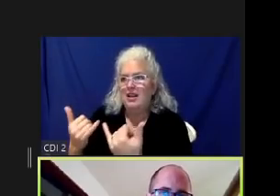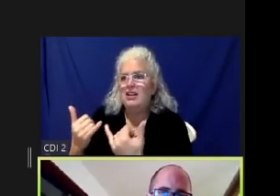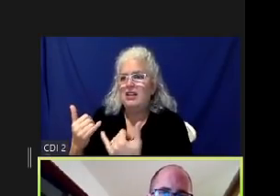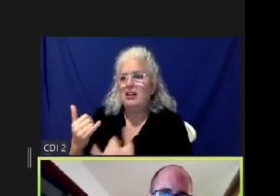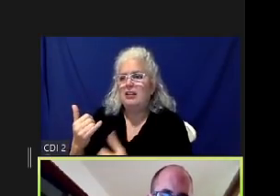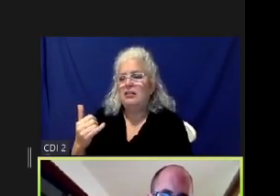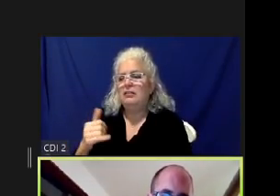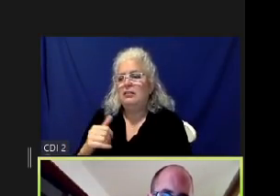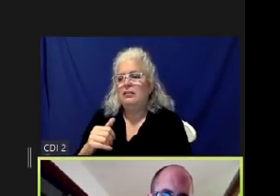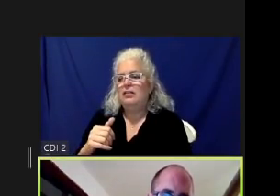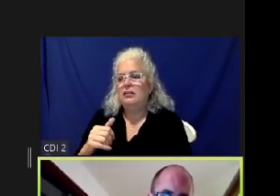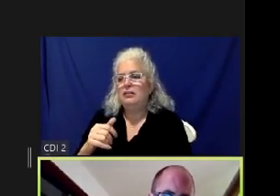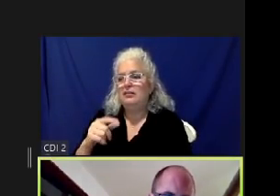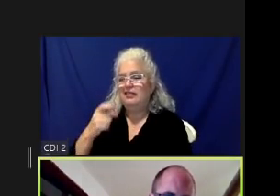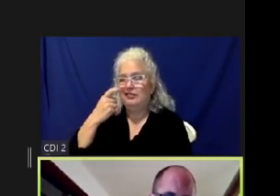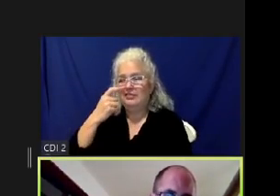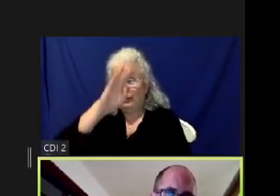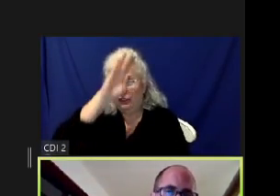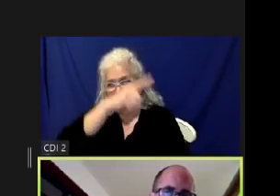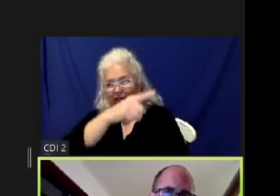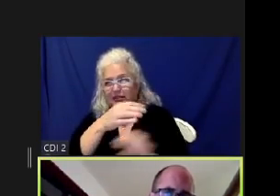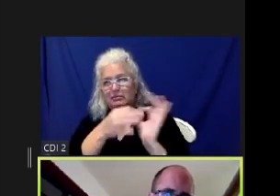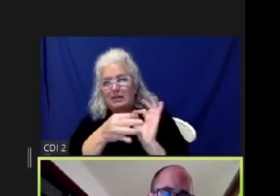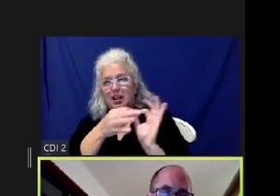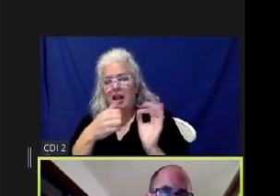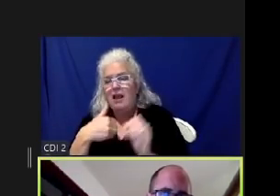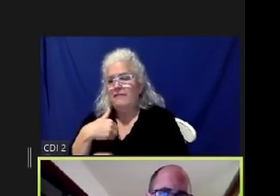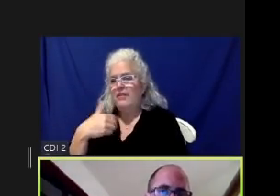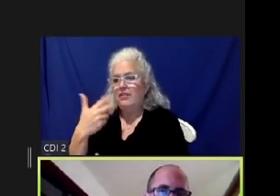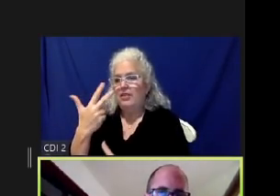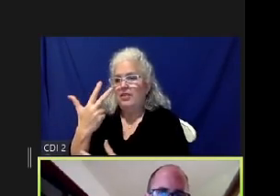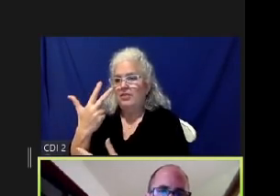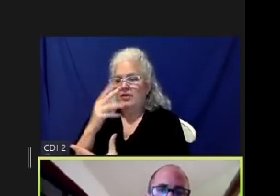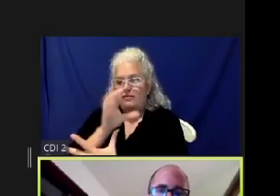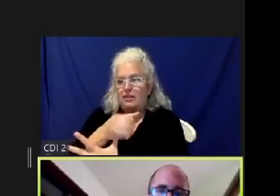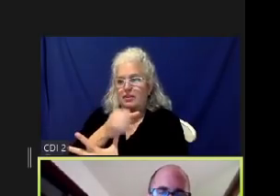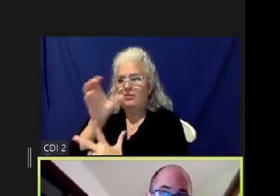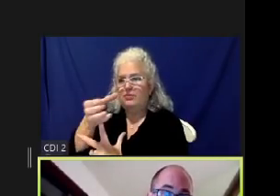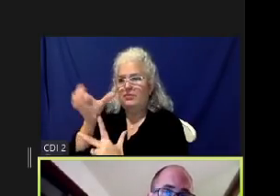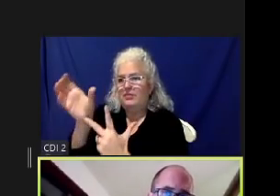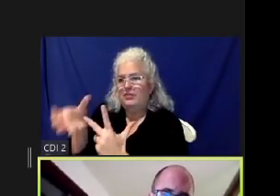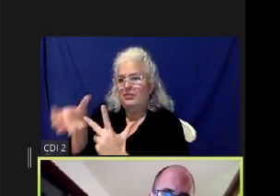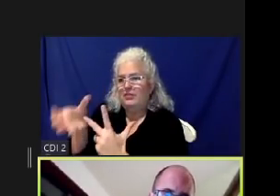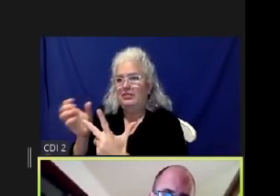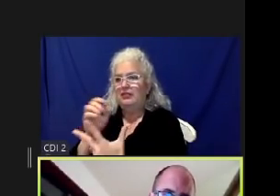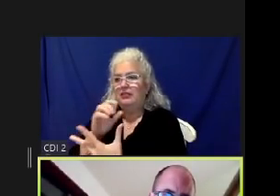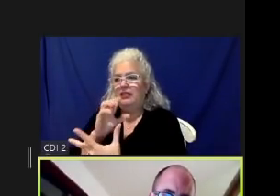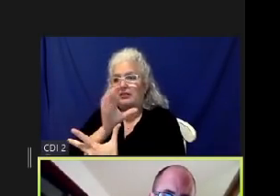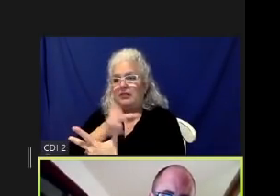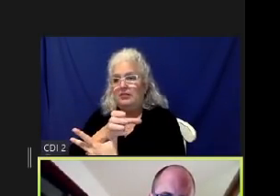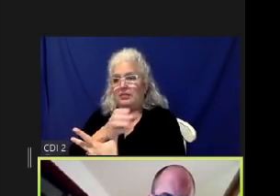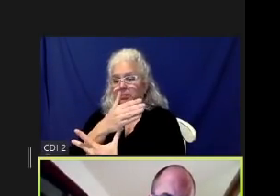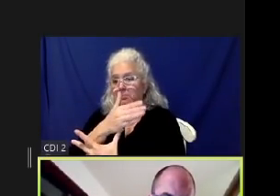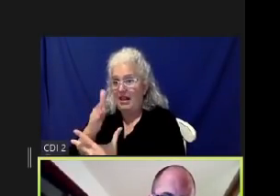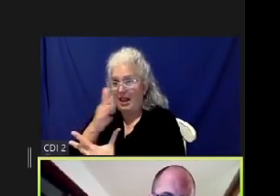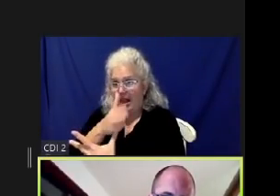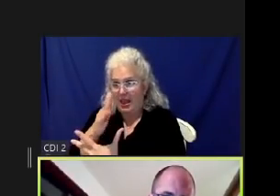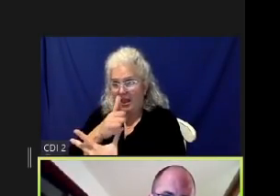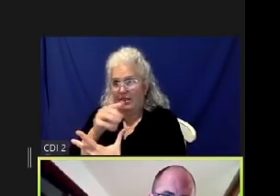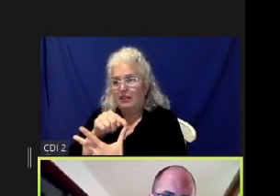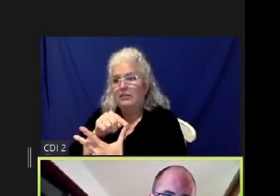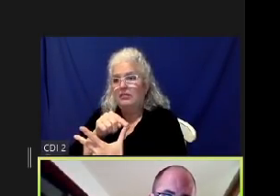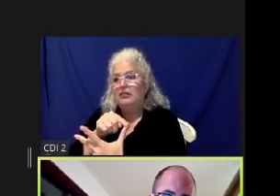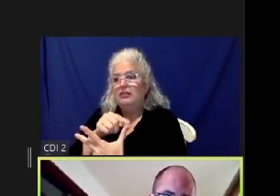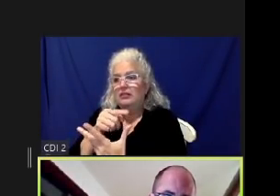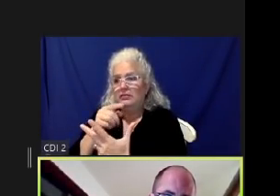phases of that sort of activation. We go from advanced planning to activation, and then to launch, and then sort of steady state.